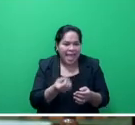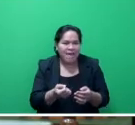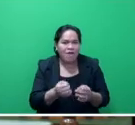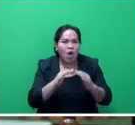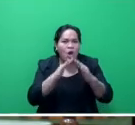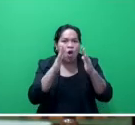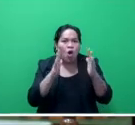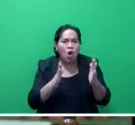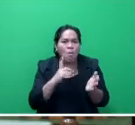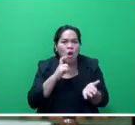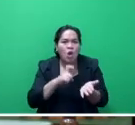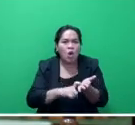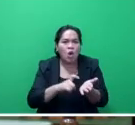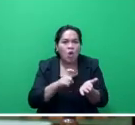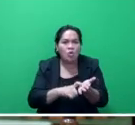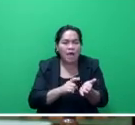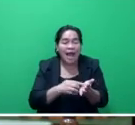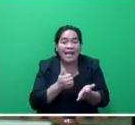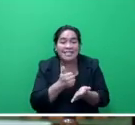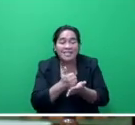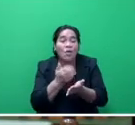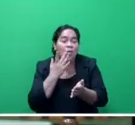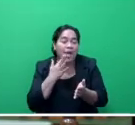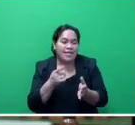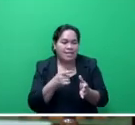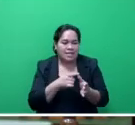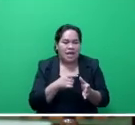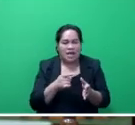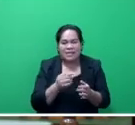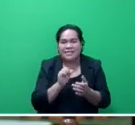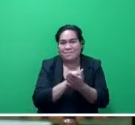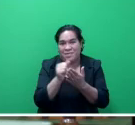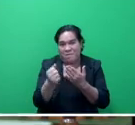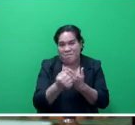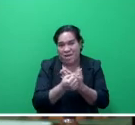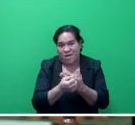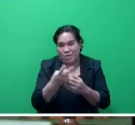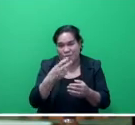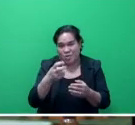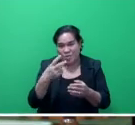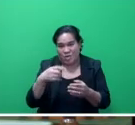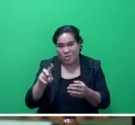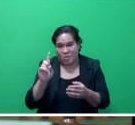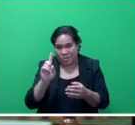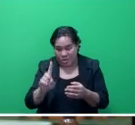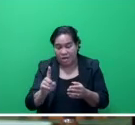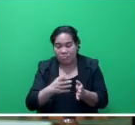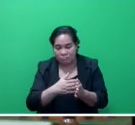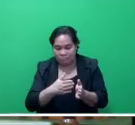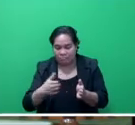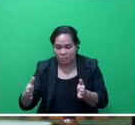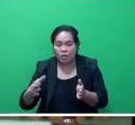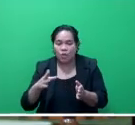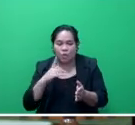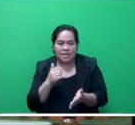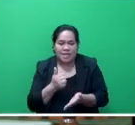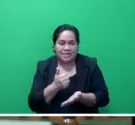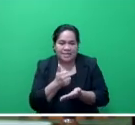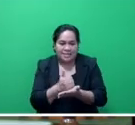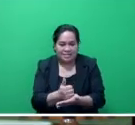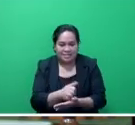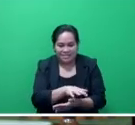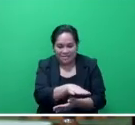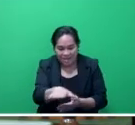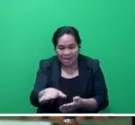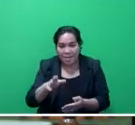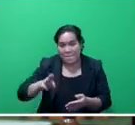until 31 September 2021 for moratoriums dated after 31 March 2021. This assistance will enable members to dip into